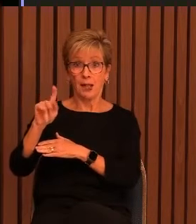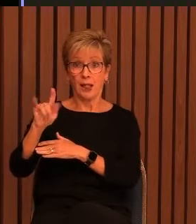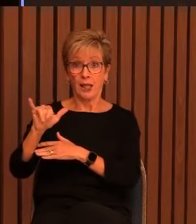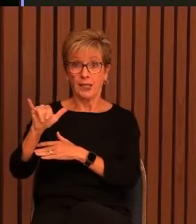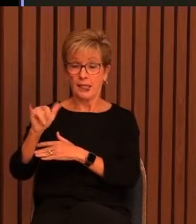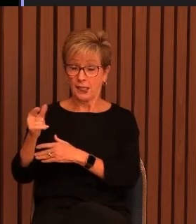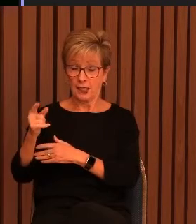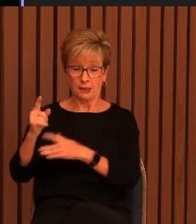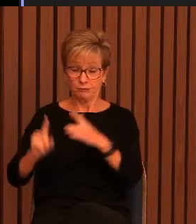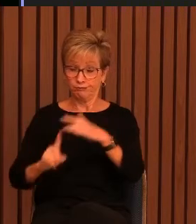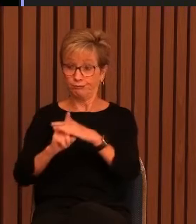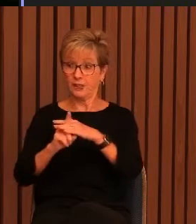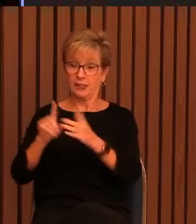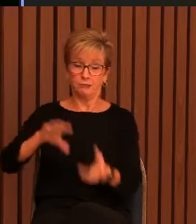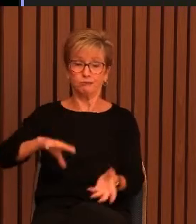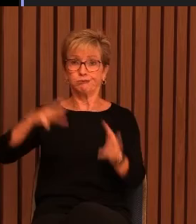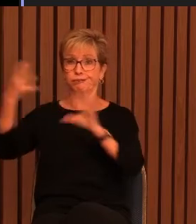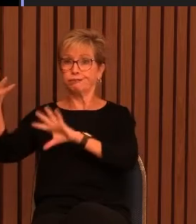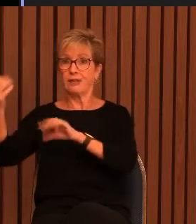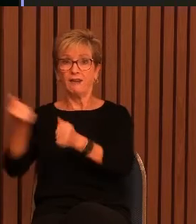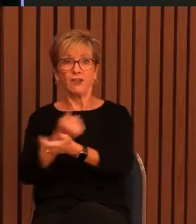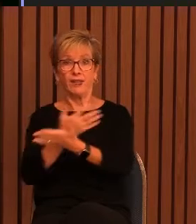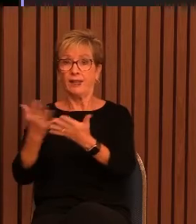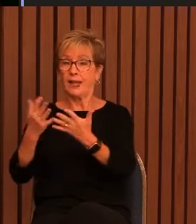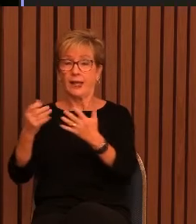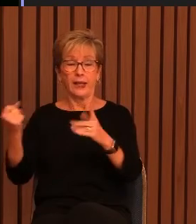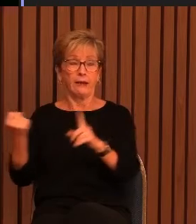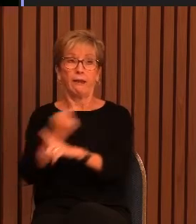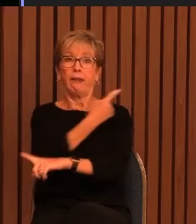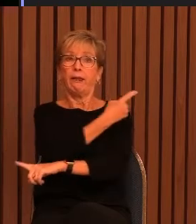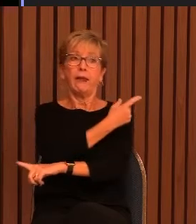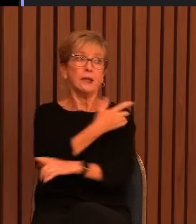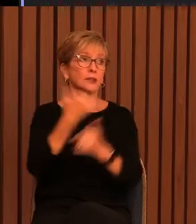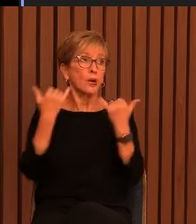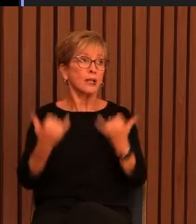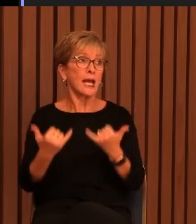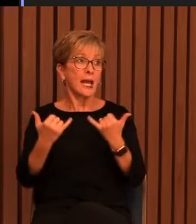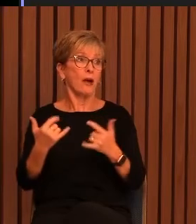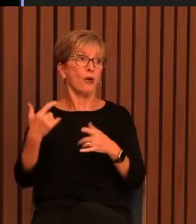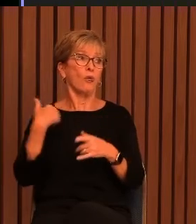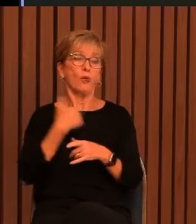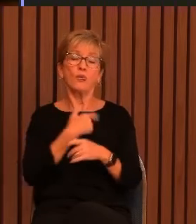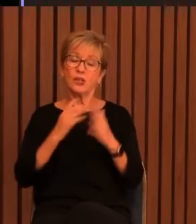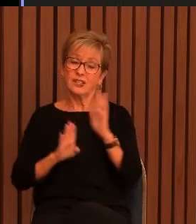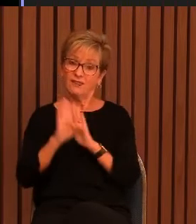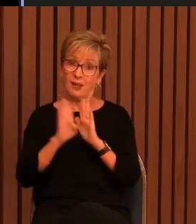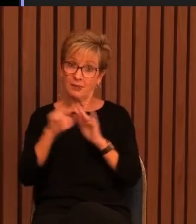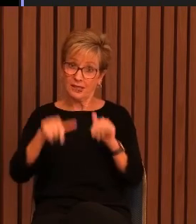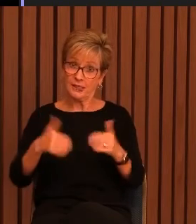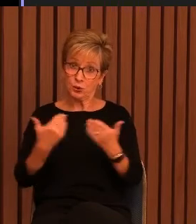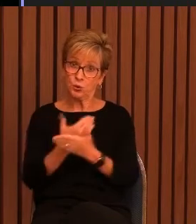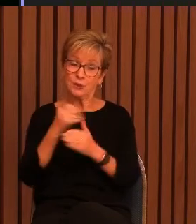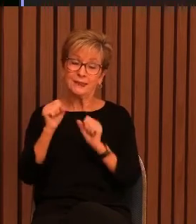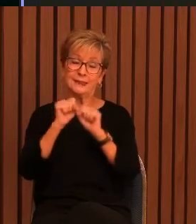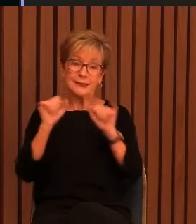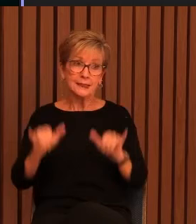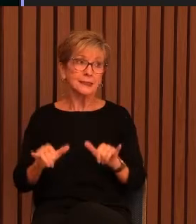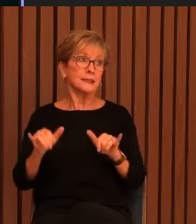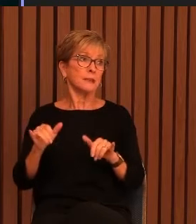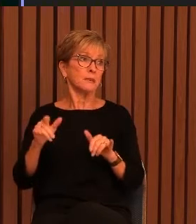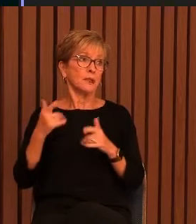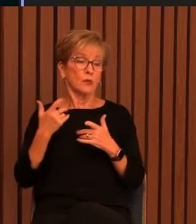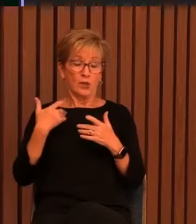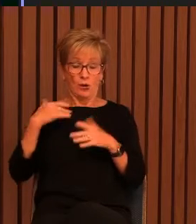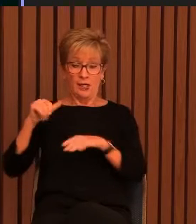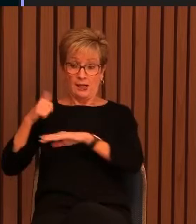that we had from opportunity and access for kids. So I think as we're developing this system, and it was a great graph that you have,